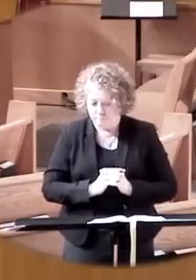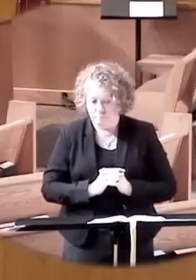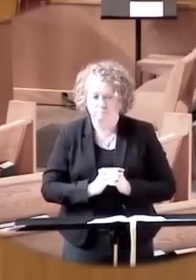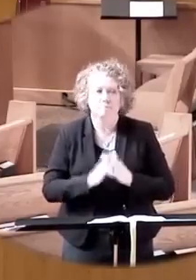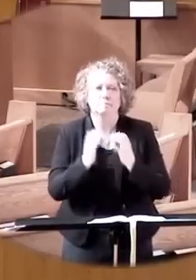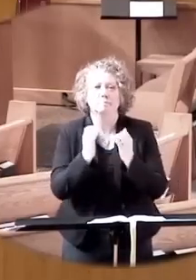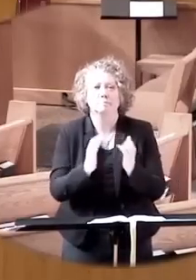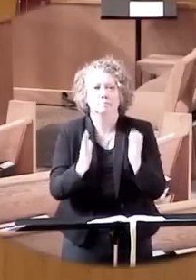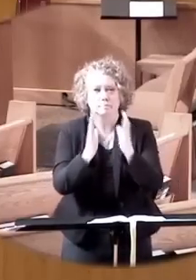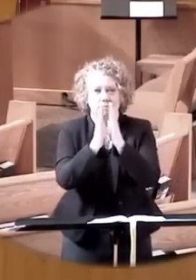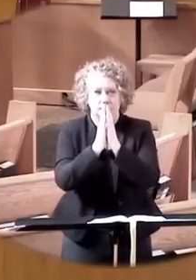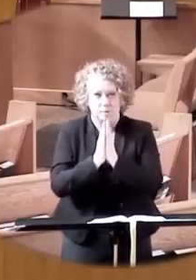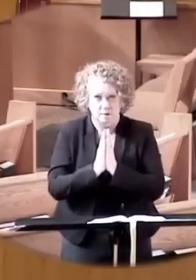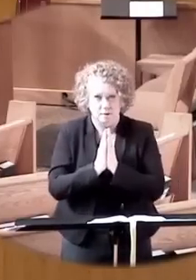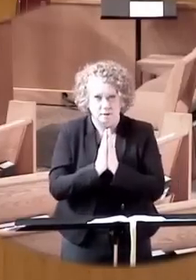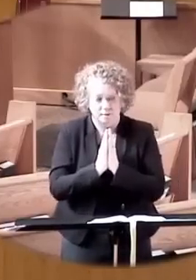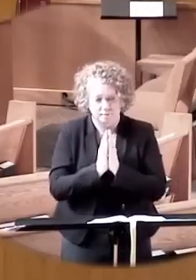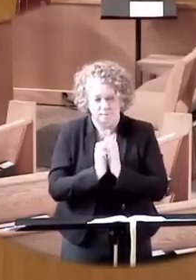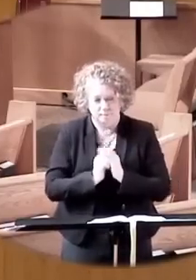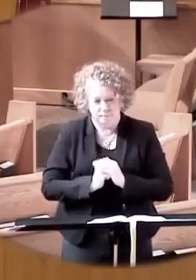Let us pray.